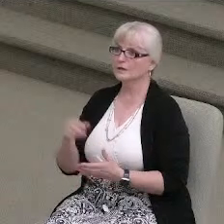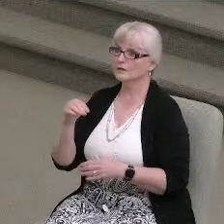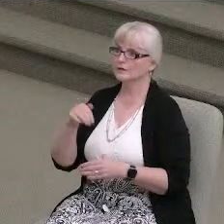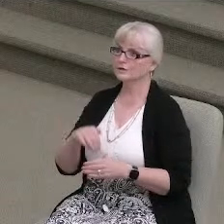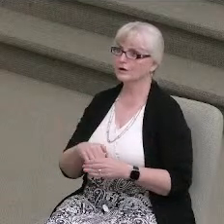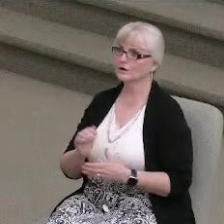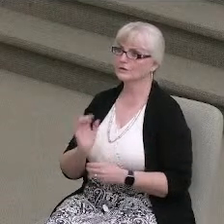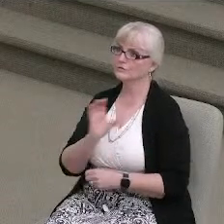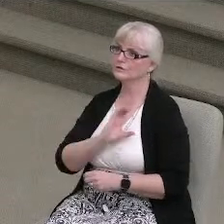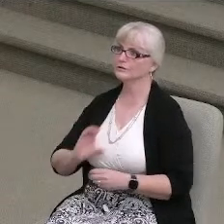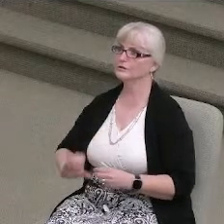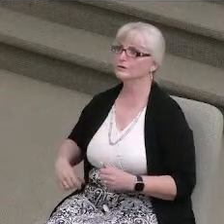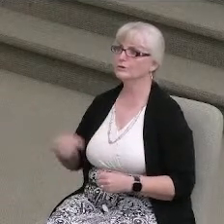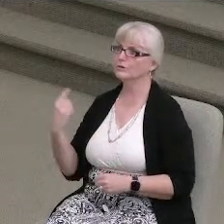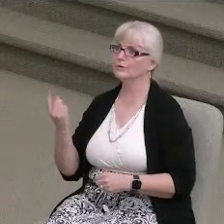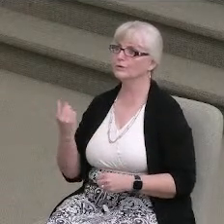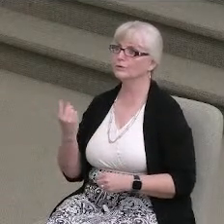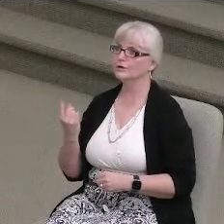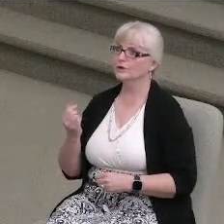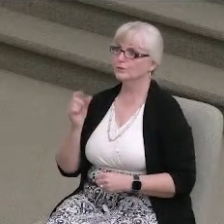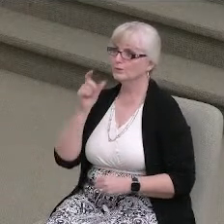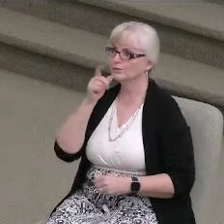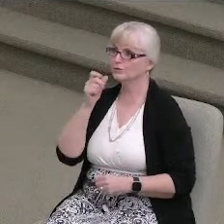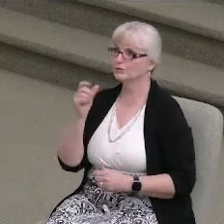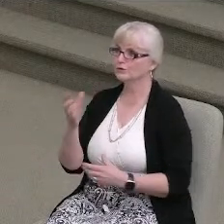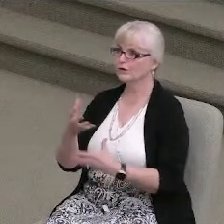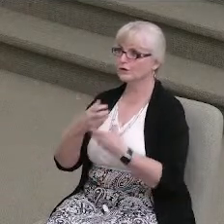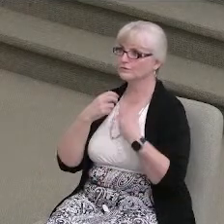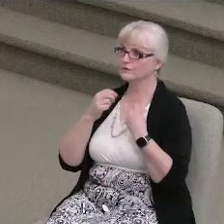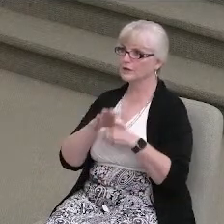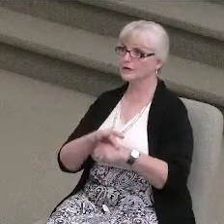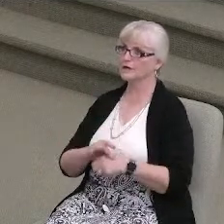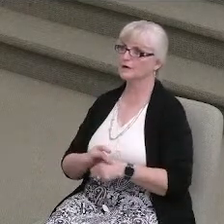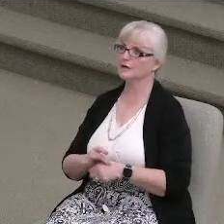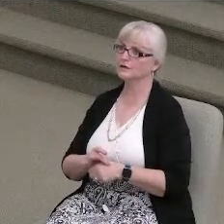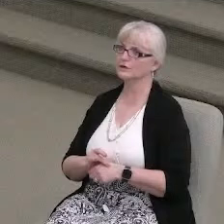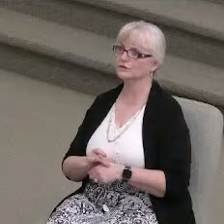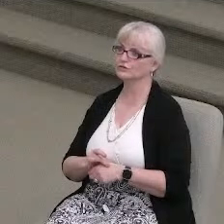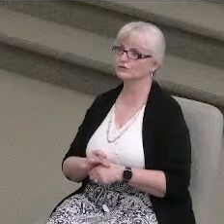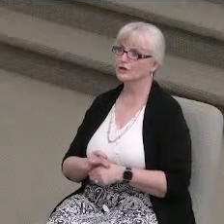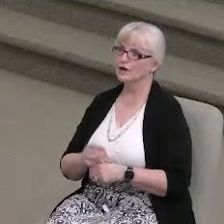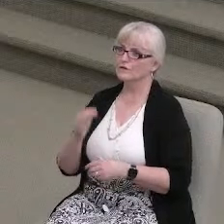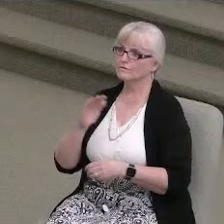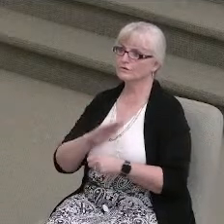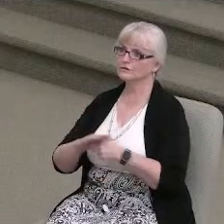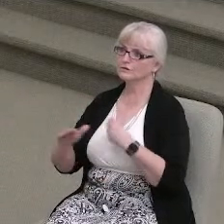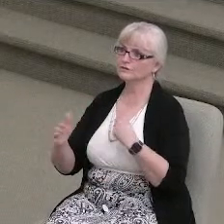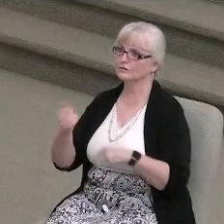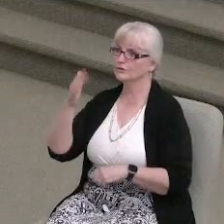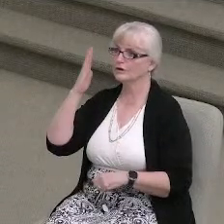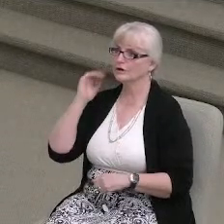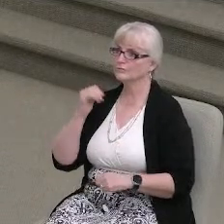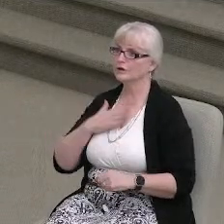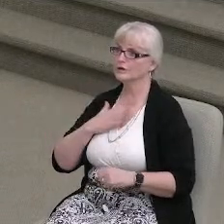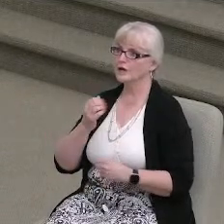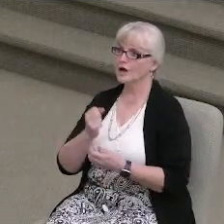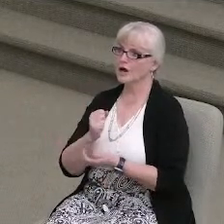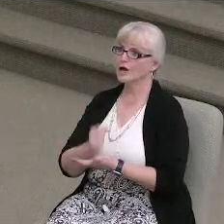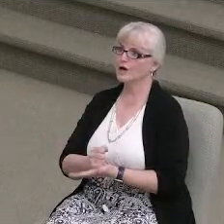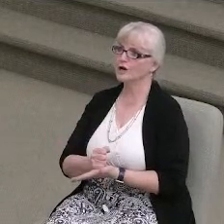In Christ alone, who took on flesh, fullness of God